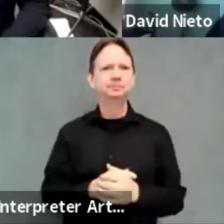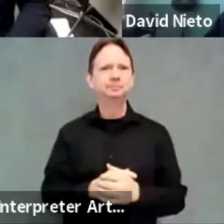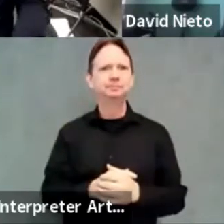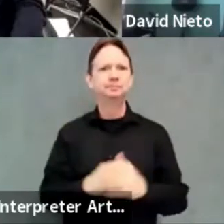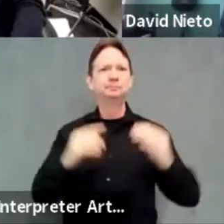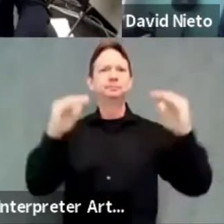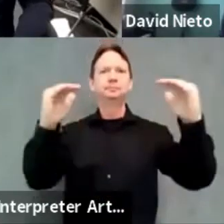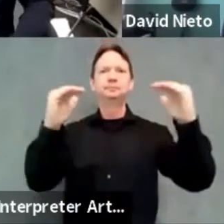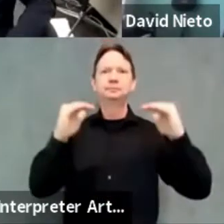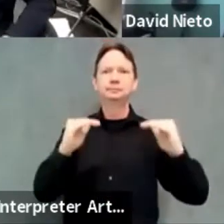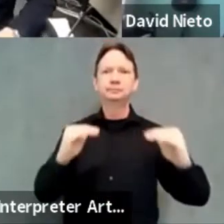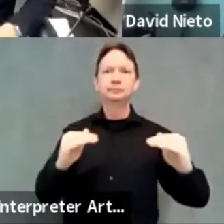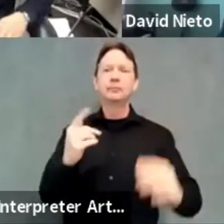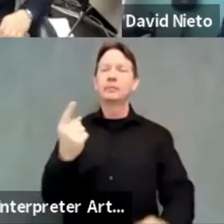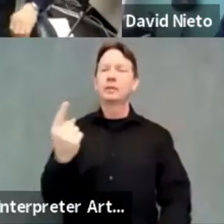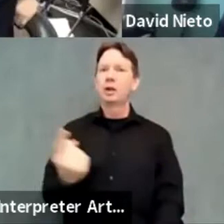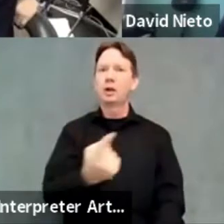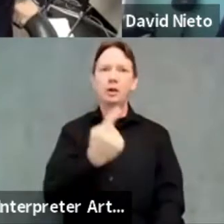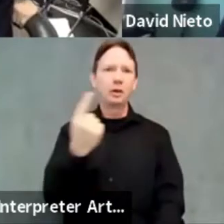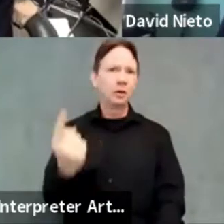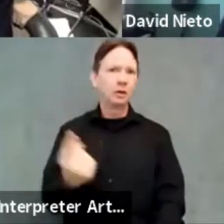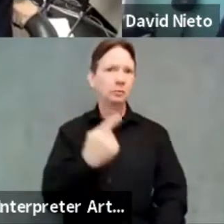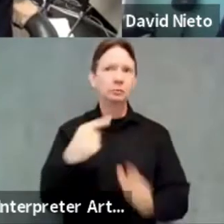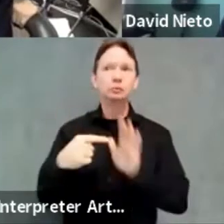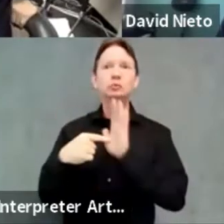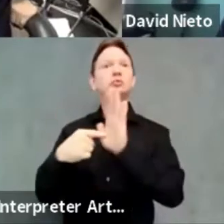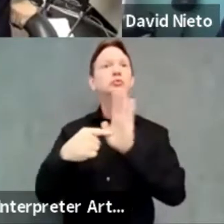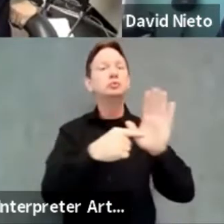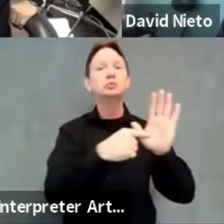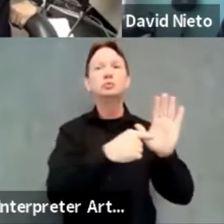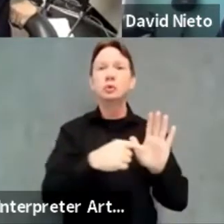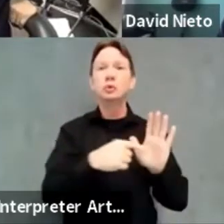SIG meetings are great for